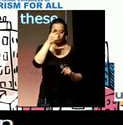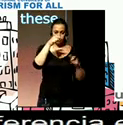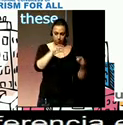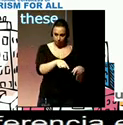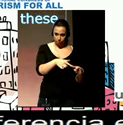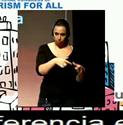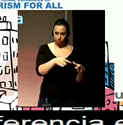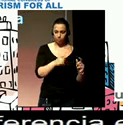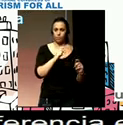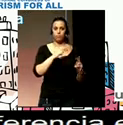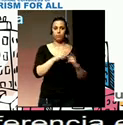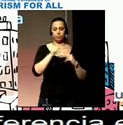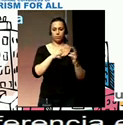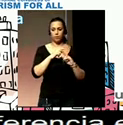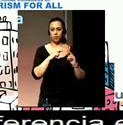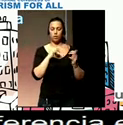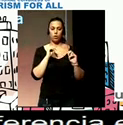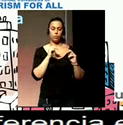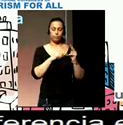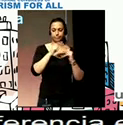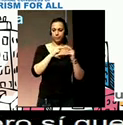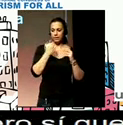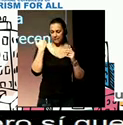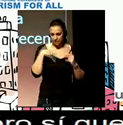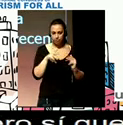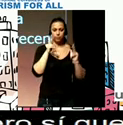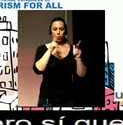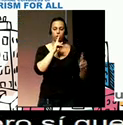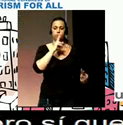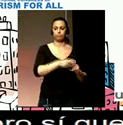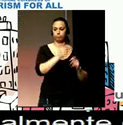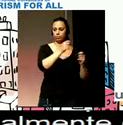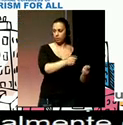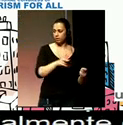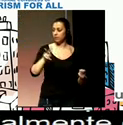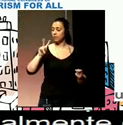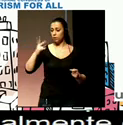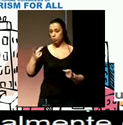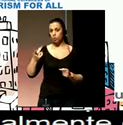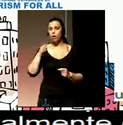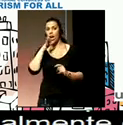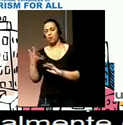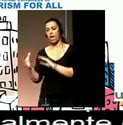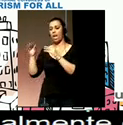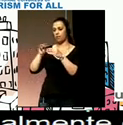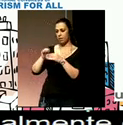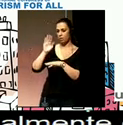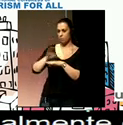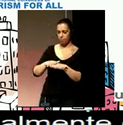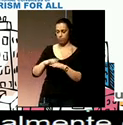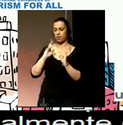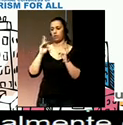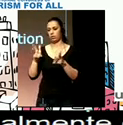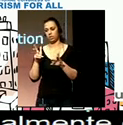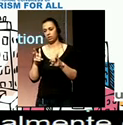been adapted very recently for use as a hotel. There, I would question the choice in terms of